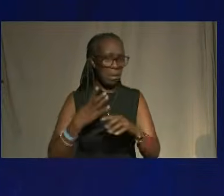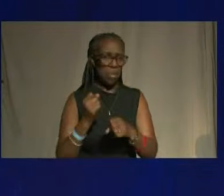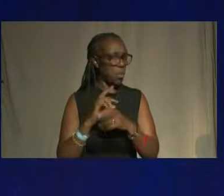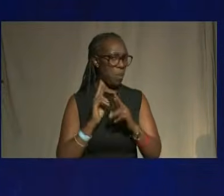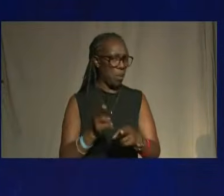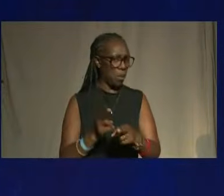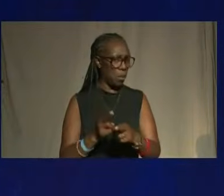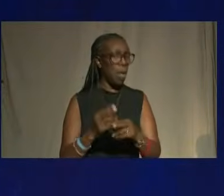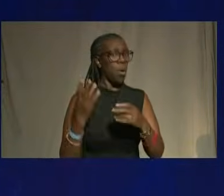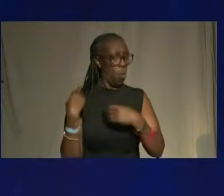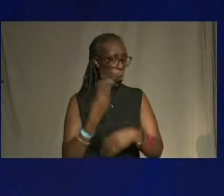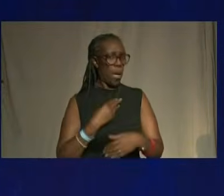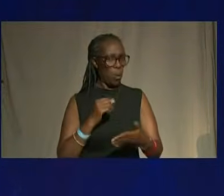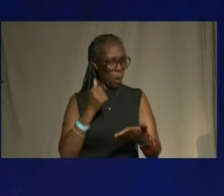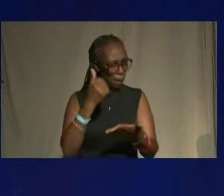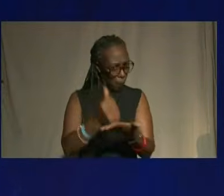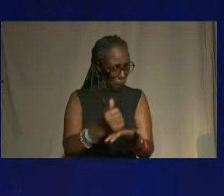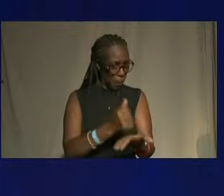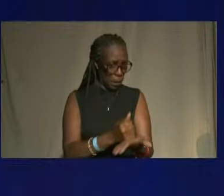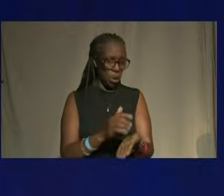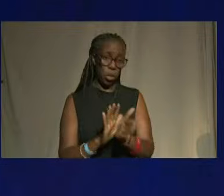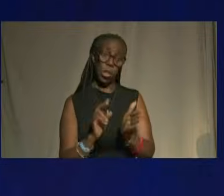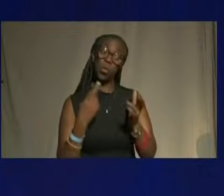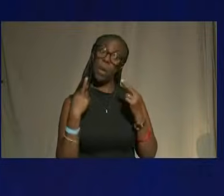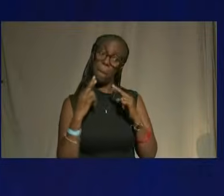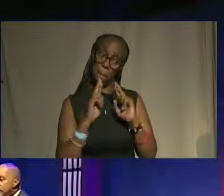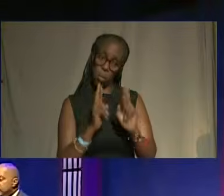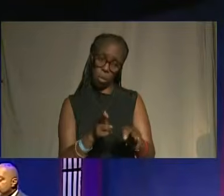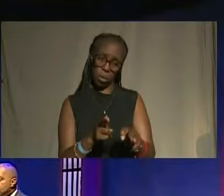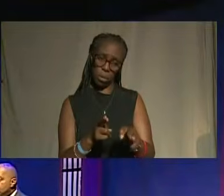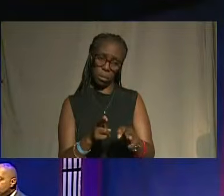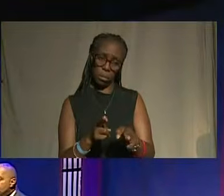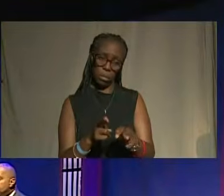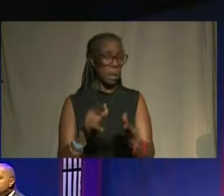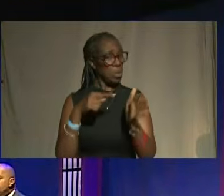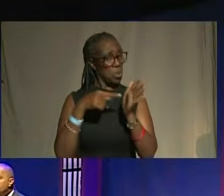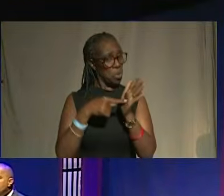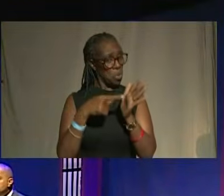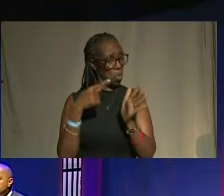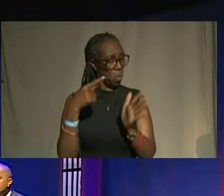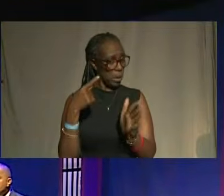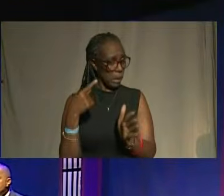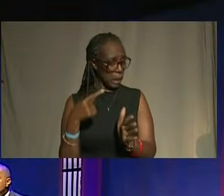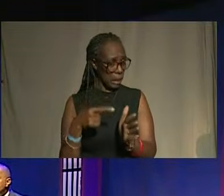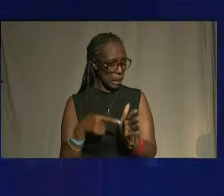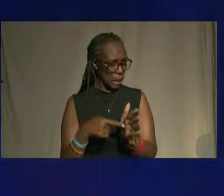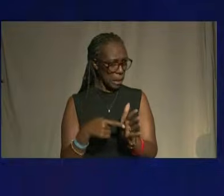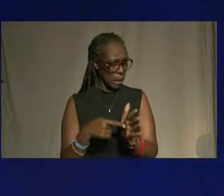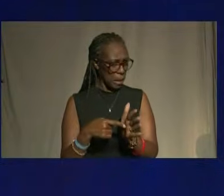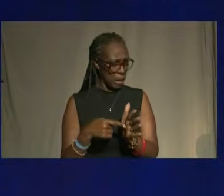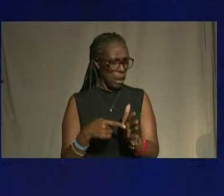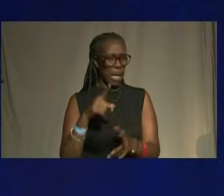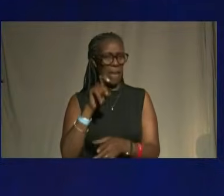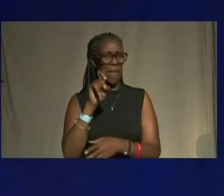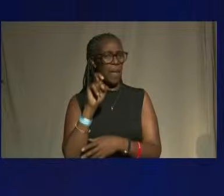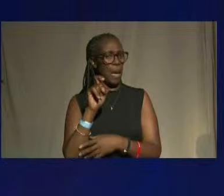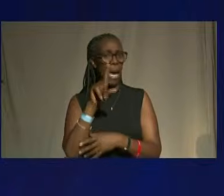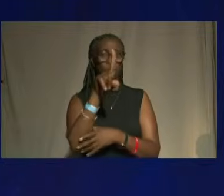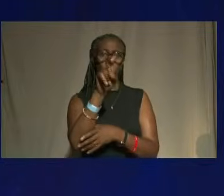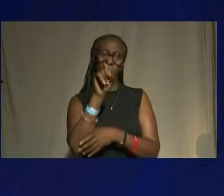we noticed that depositors have gotten $2. If them did have $100 and there's only $2 them get